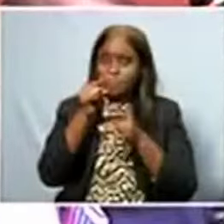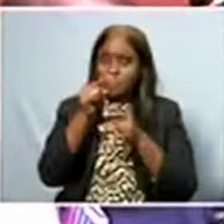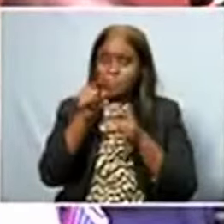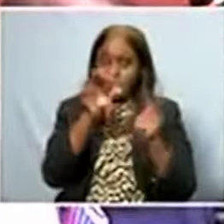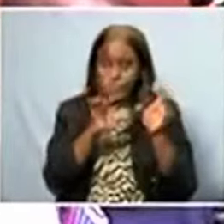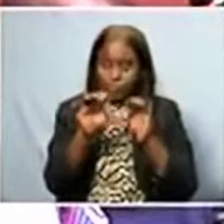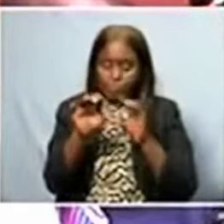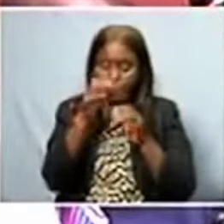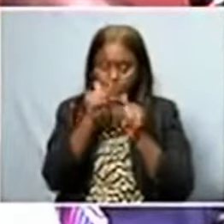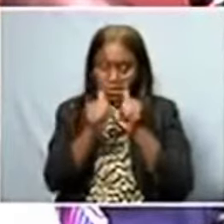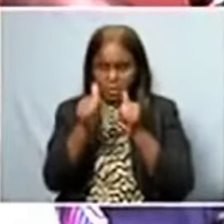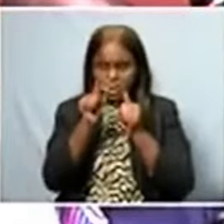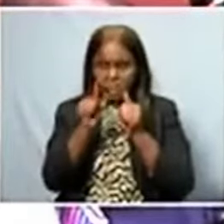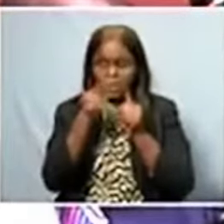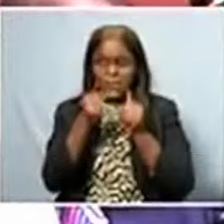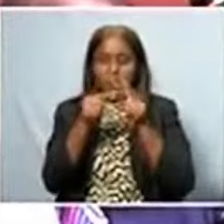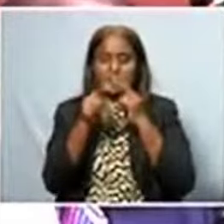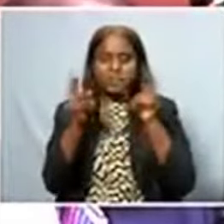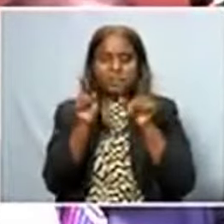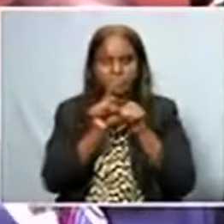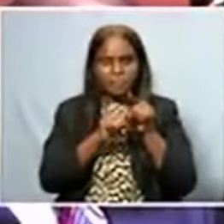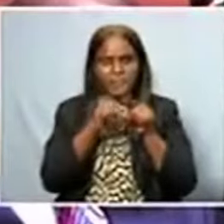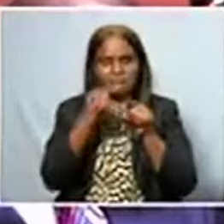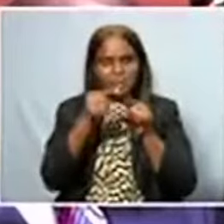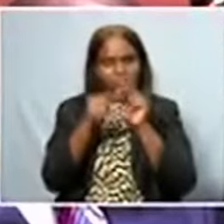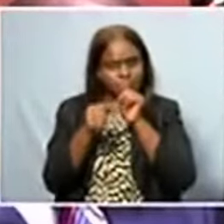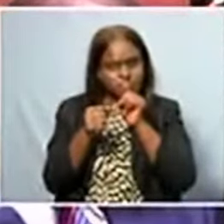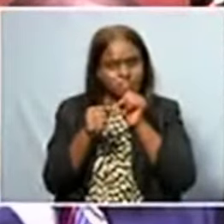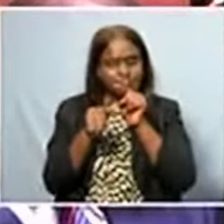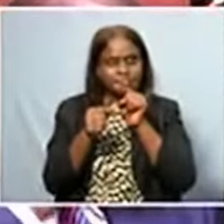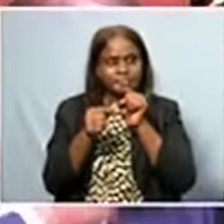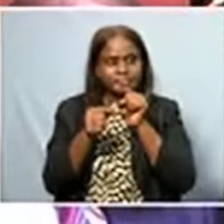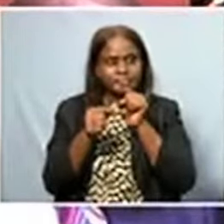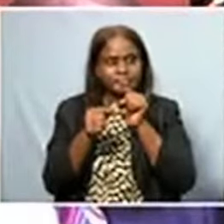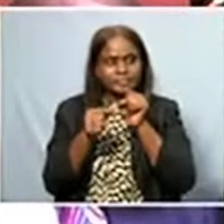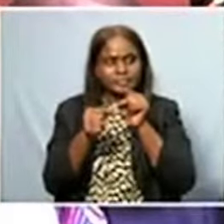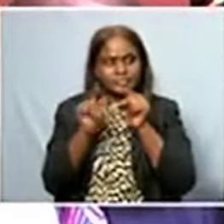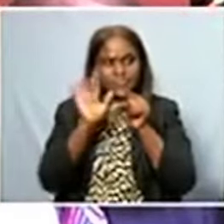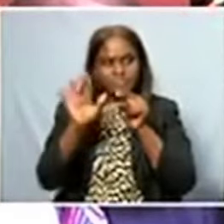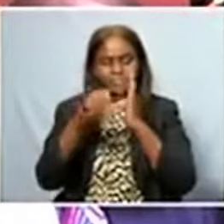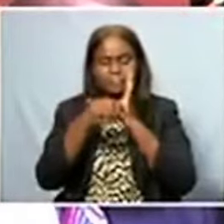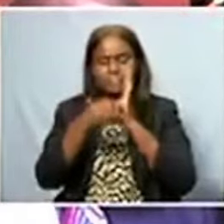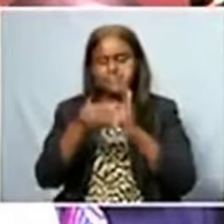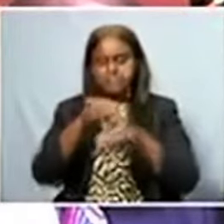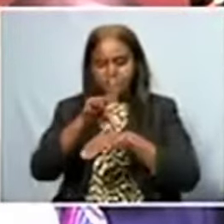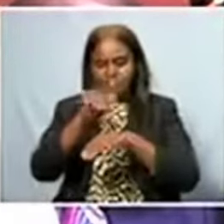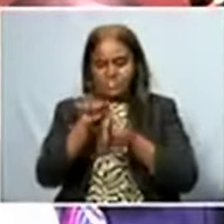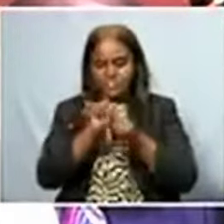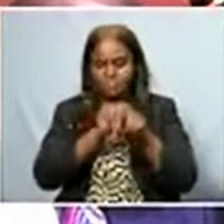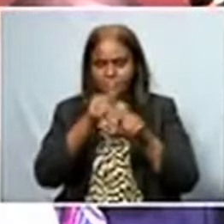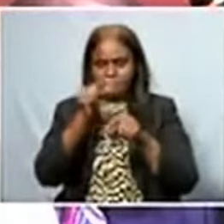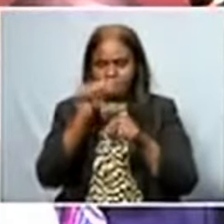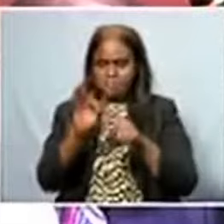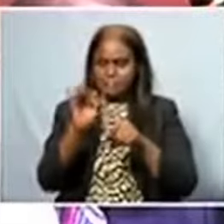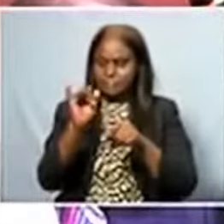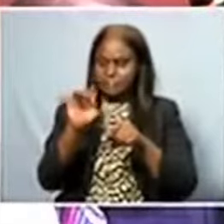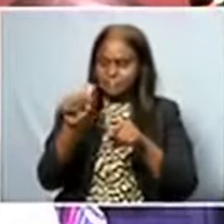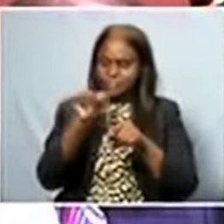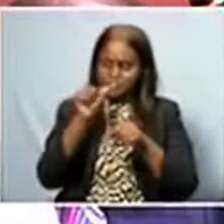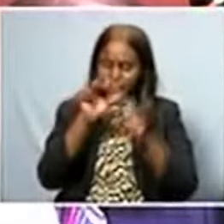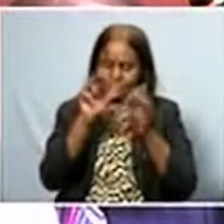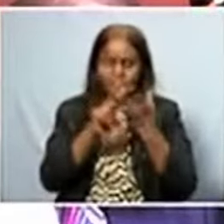was doing because you had said so, and therefore to say that at your guidance he is saying the FIC did